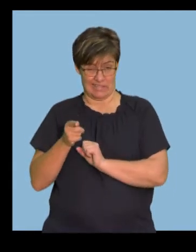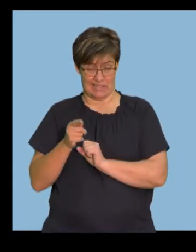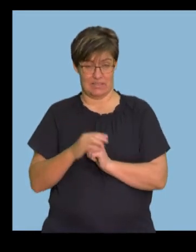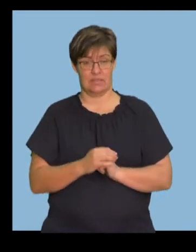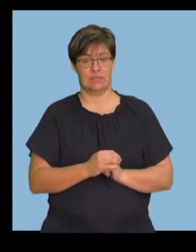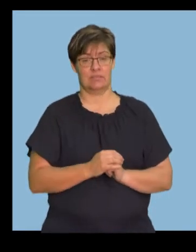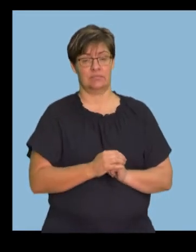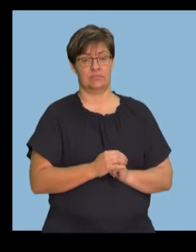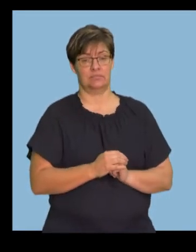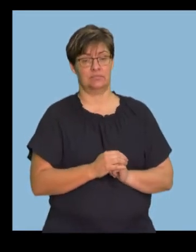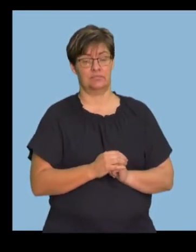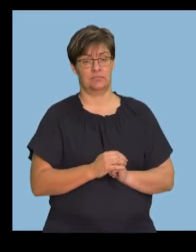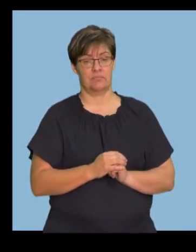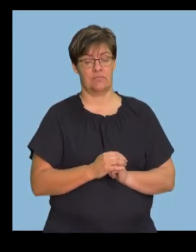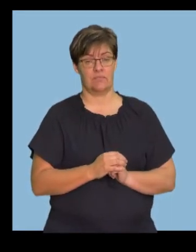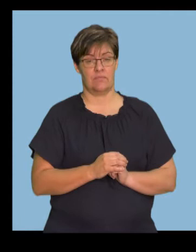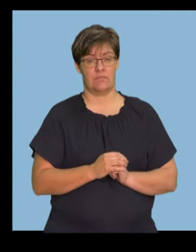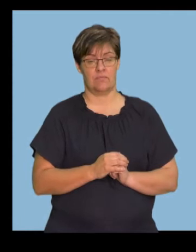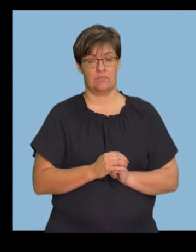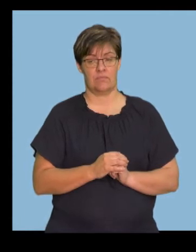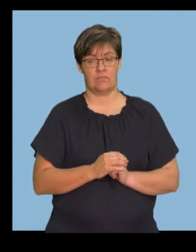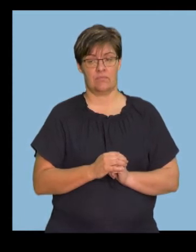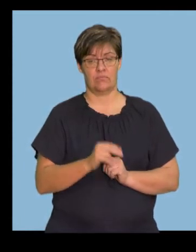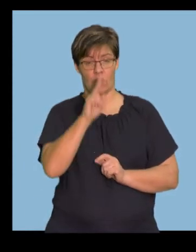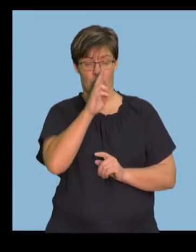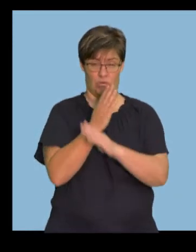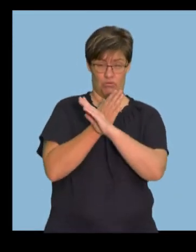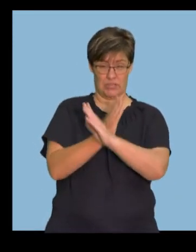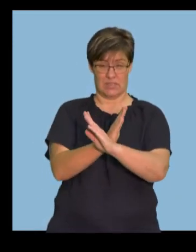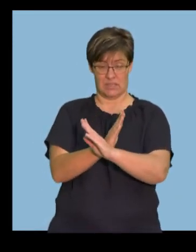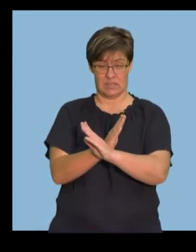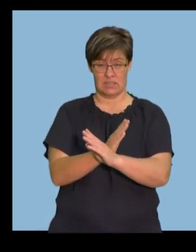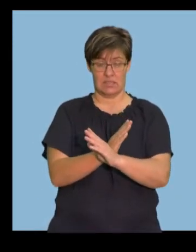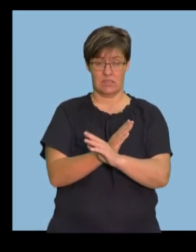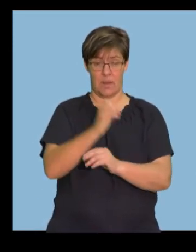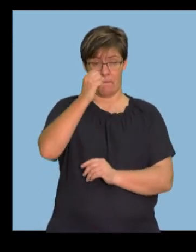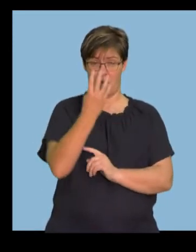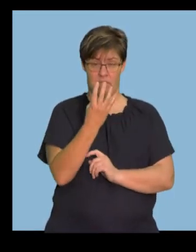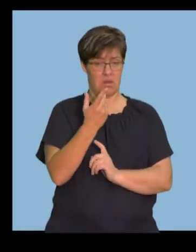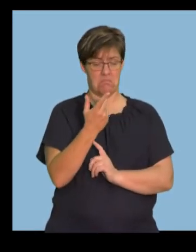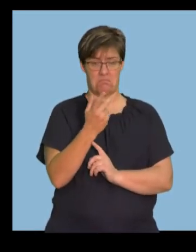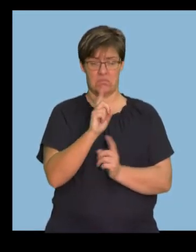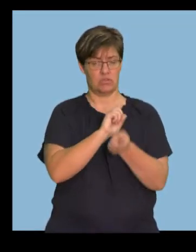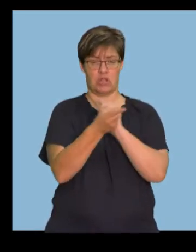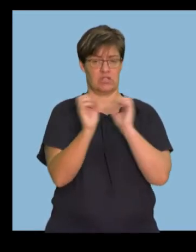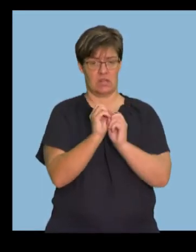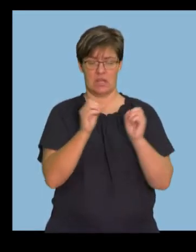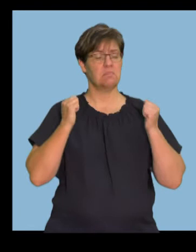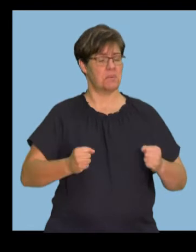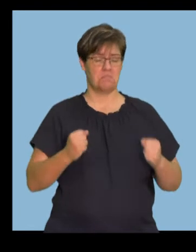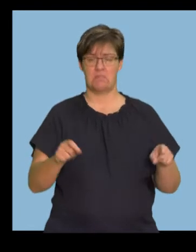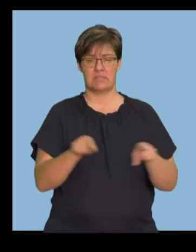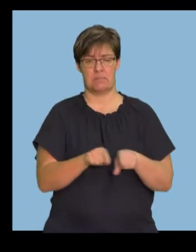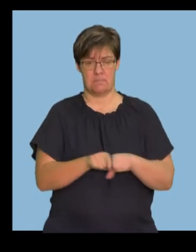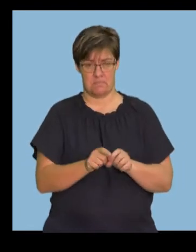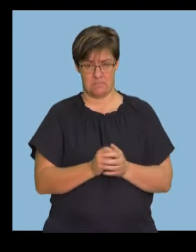background, okay? Right, now if you look at the resistance of the light bulb, we did not change it. It remained the